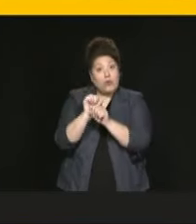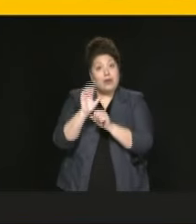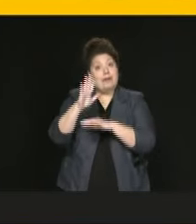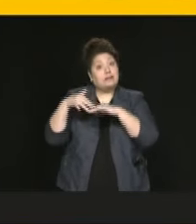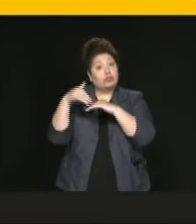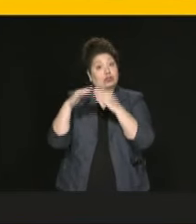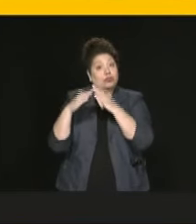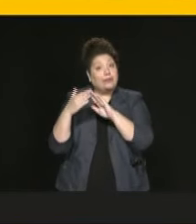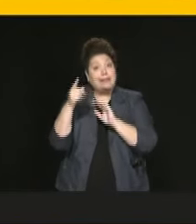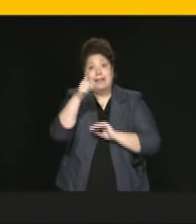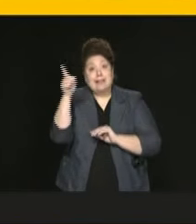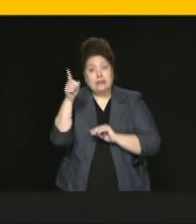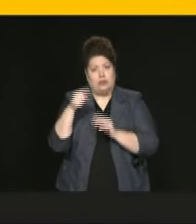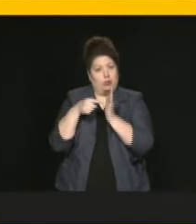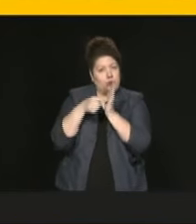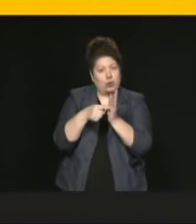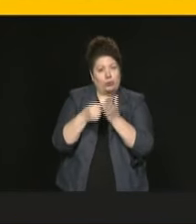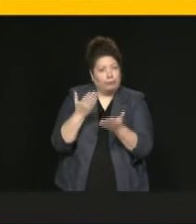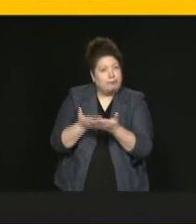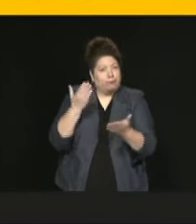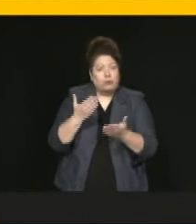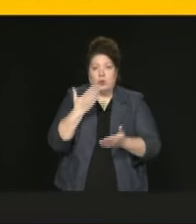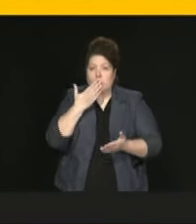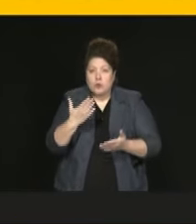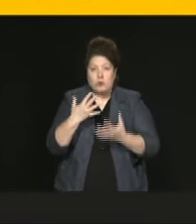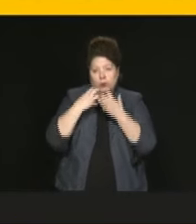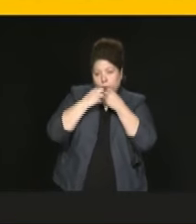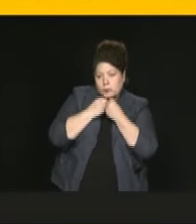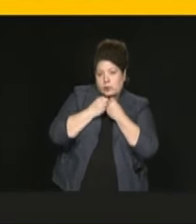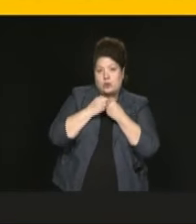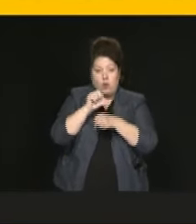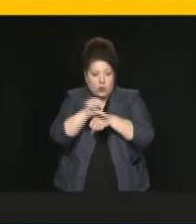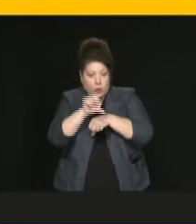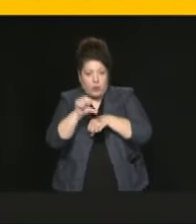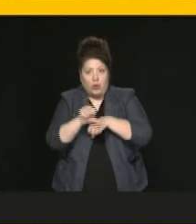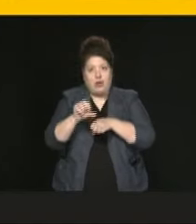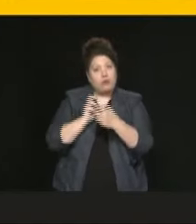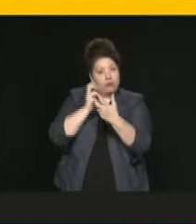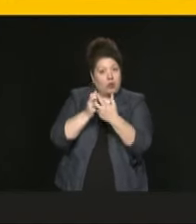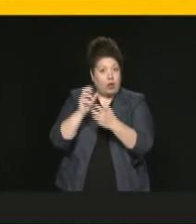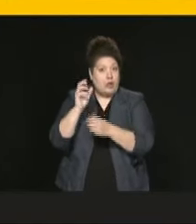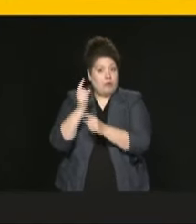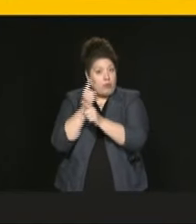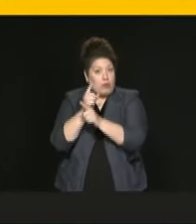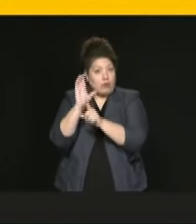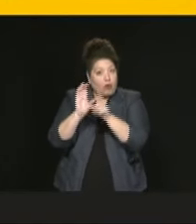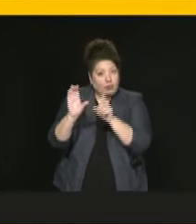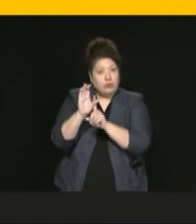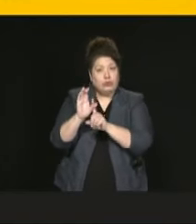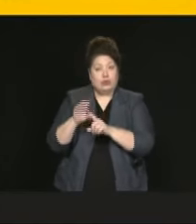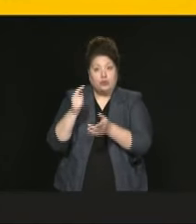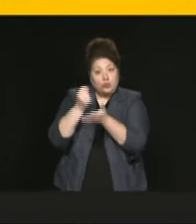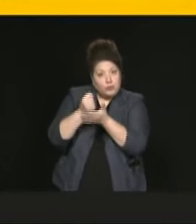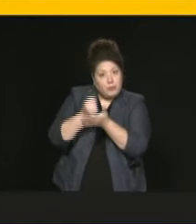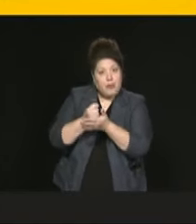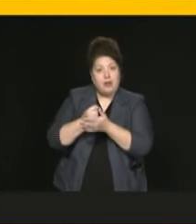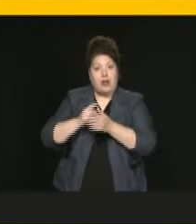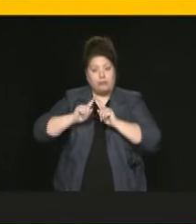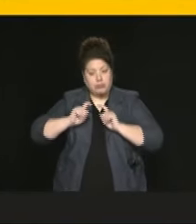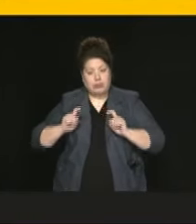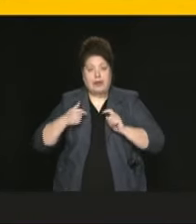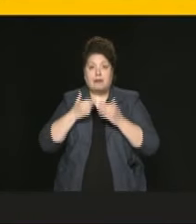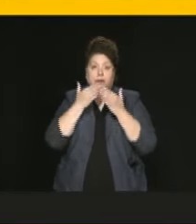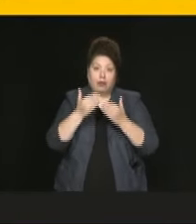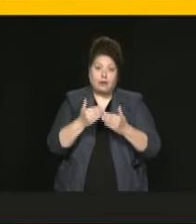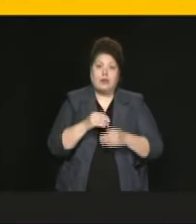the highest quality of culturally appropriate care, testing, and treatment. Once again, I want to thank the First Nations, Inuit, and Métis nurses